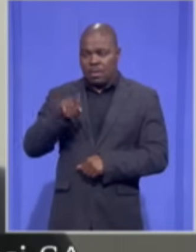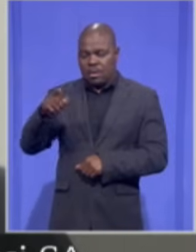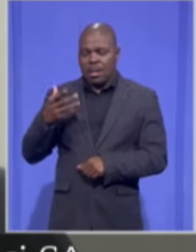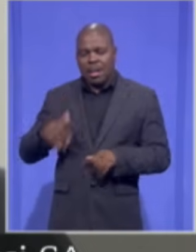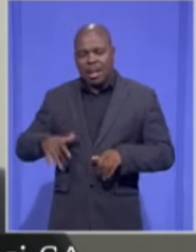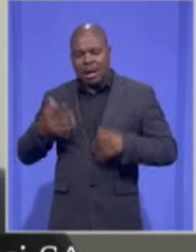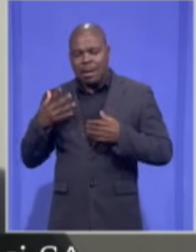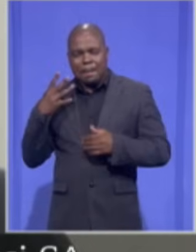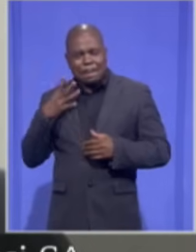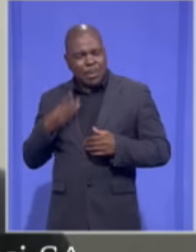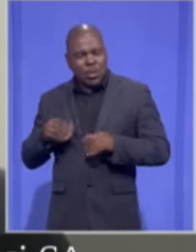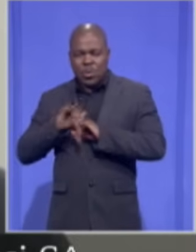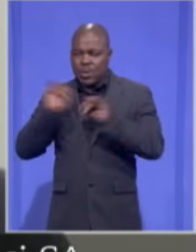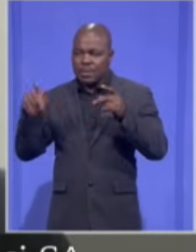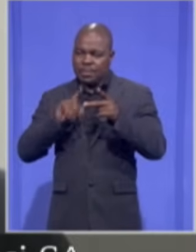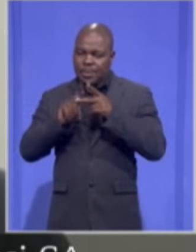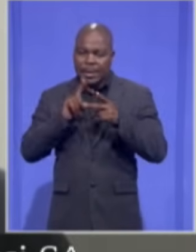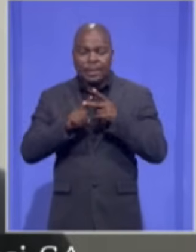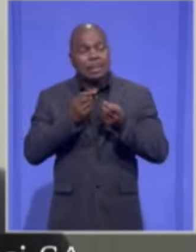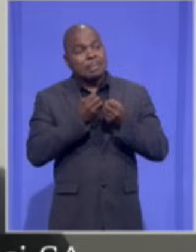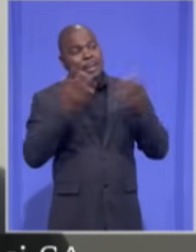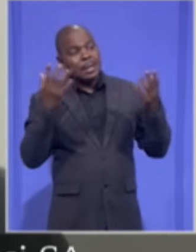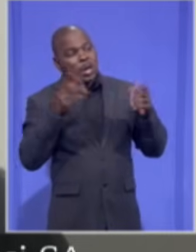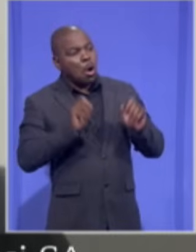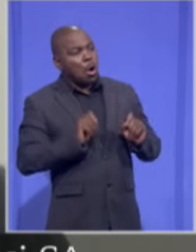And a lot of children still have lack of access to many